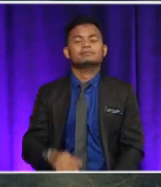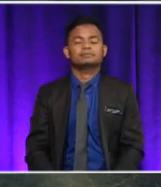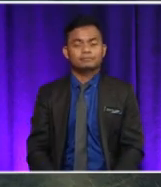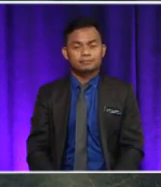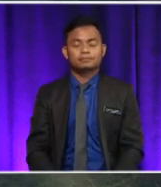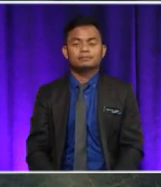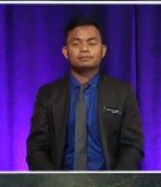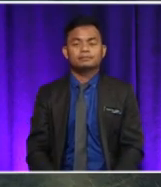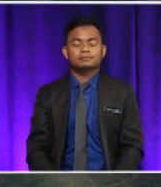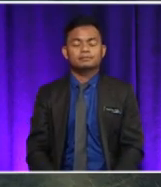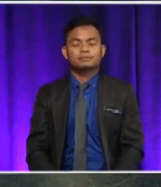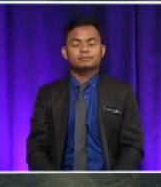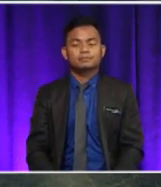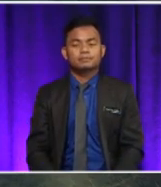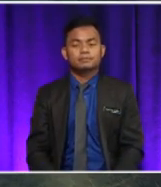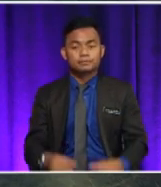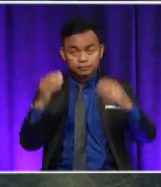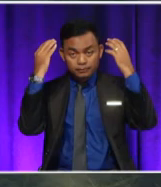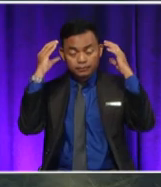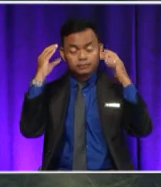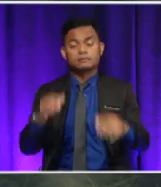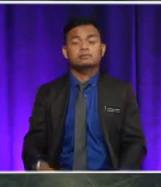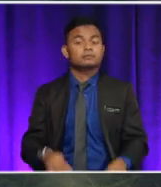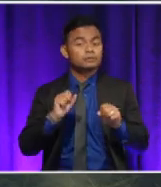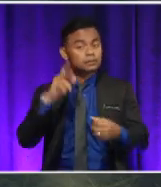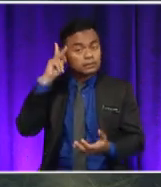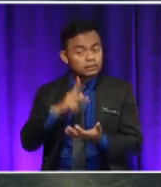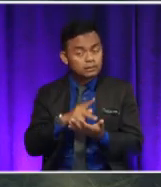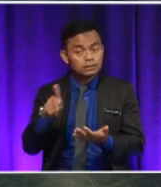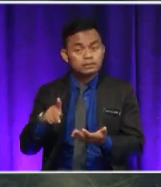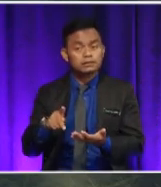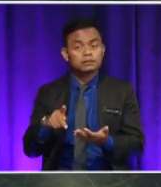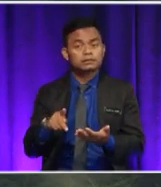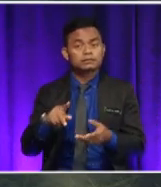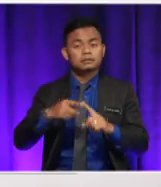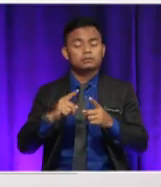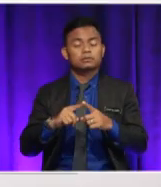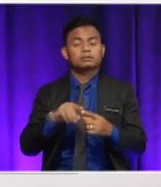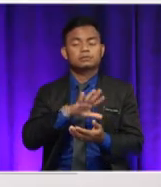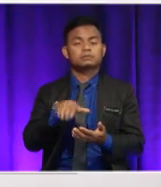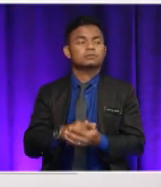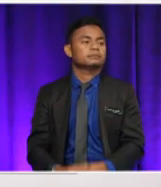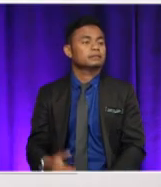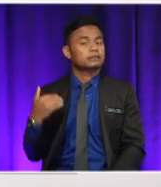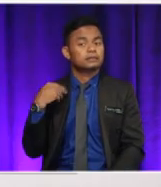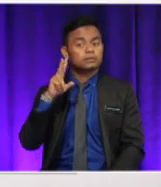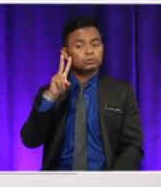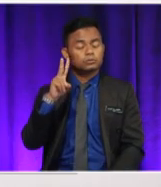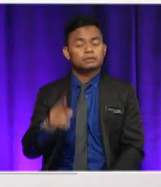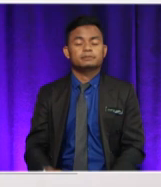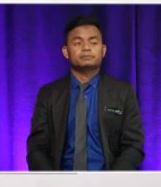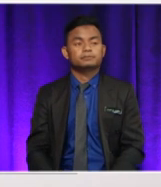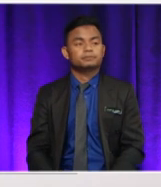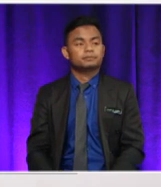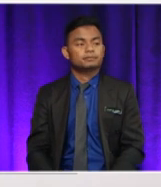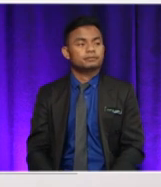Oh, there they are. Auntie Juliana, if I can get your help to introduce our pupils online. Yeah, sure. So we have two of our friends here. First up would